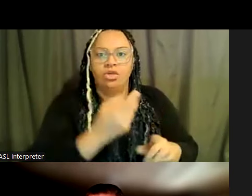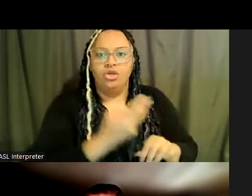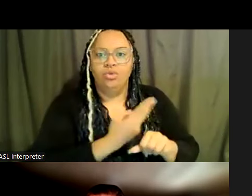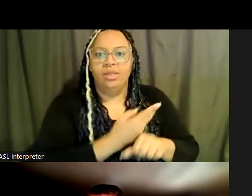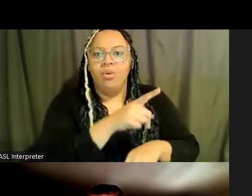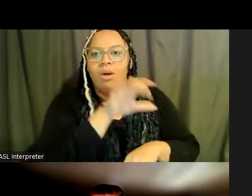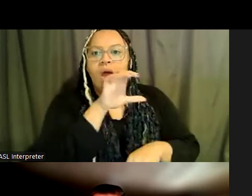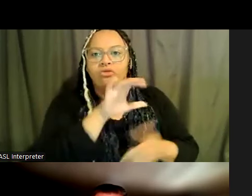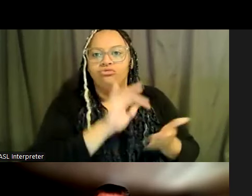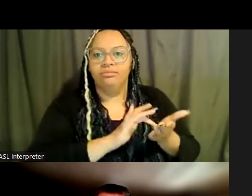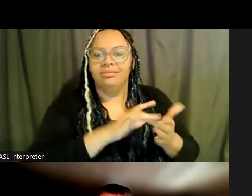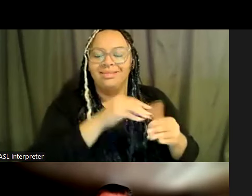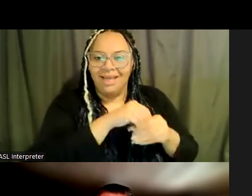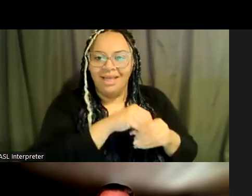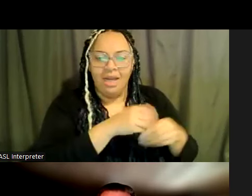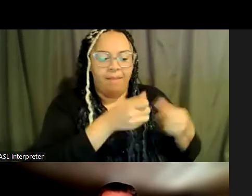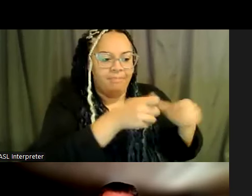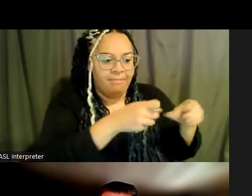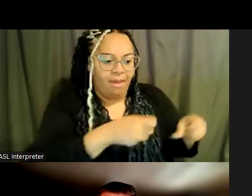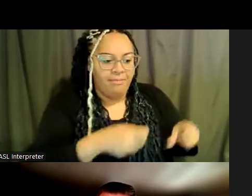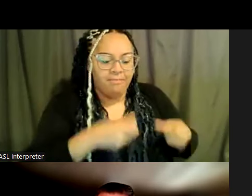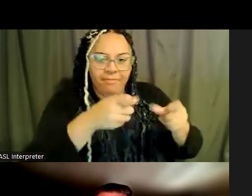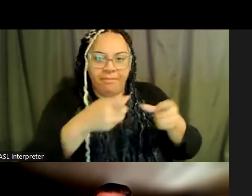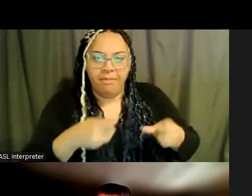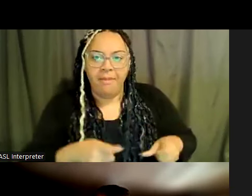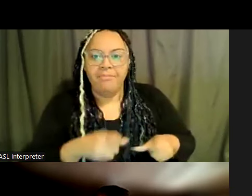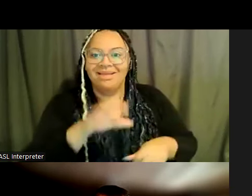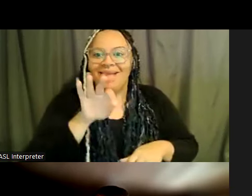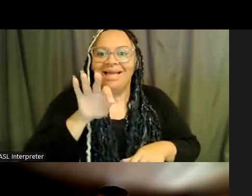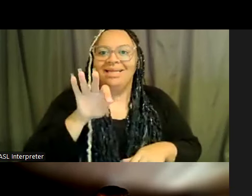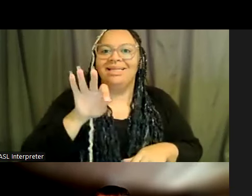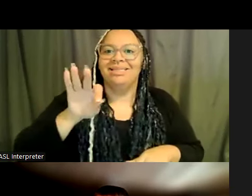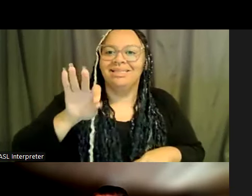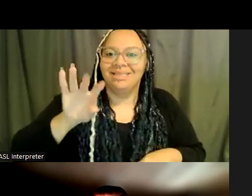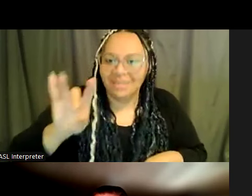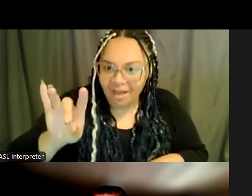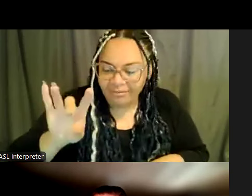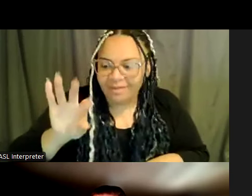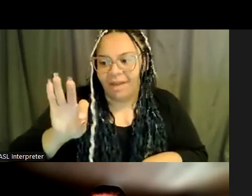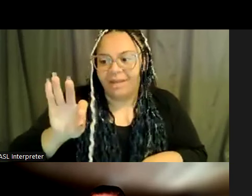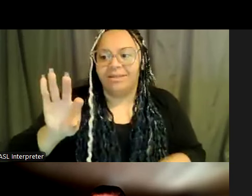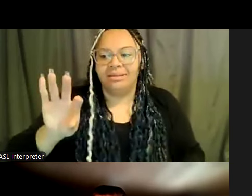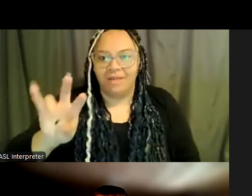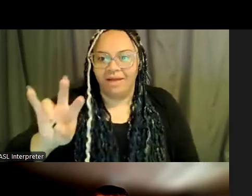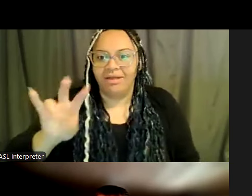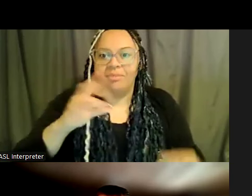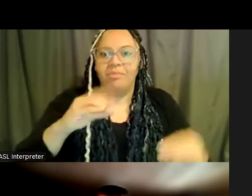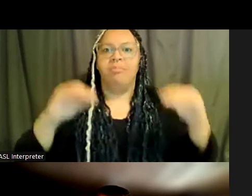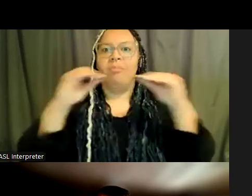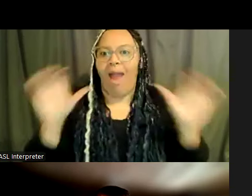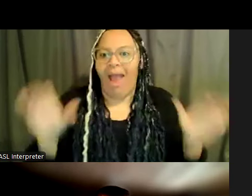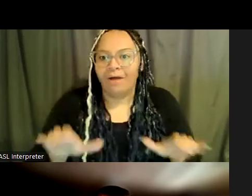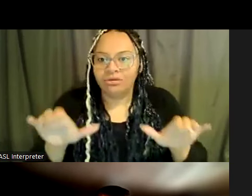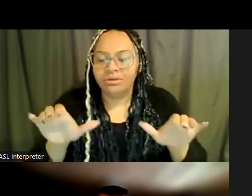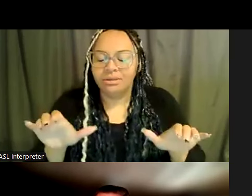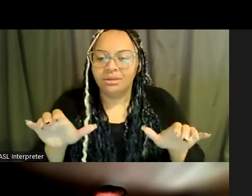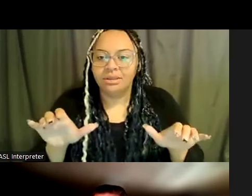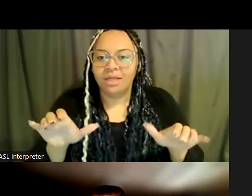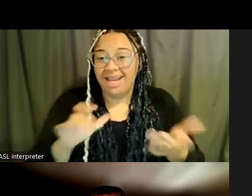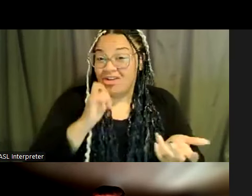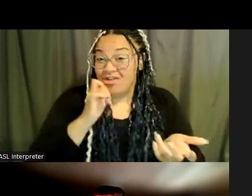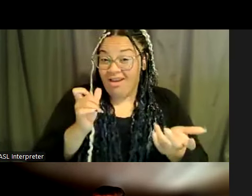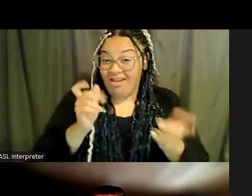pack? It's 100. It's 97 more actions, right? It's 100 individual actions of popping out the pills. And while it's not necessarily a